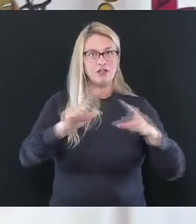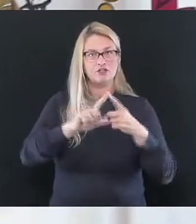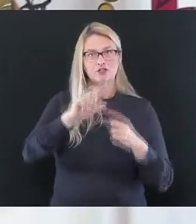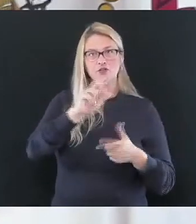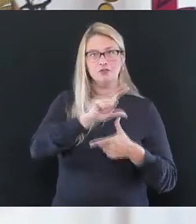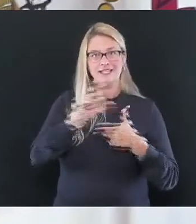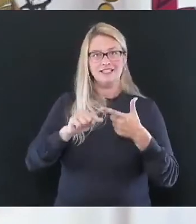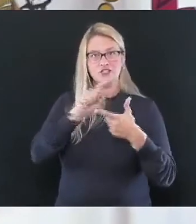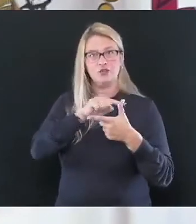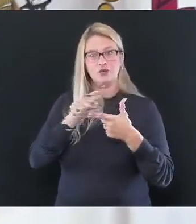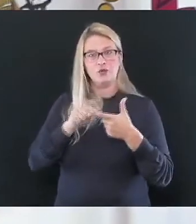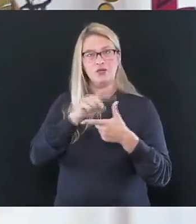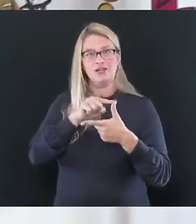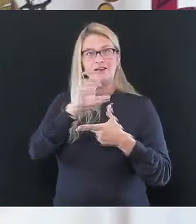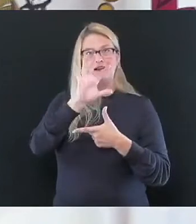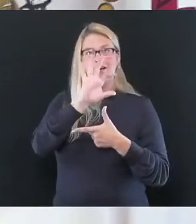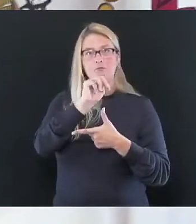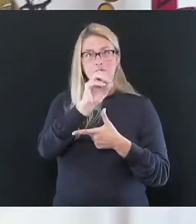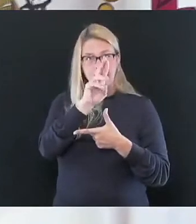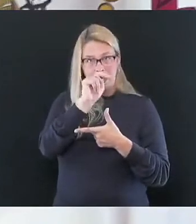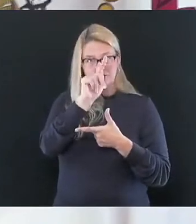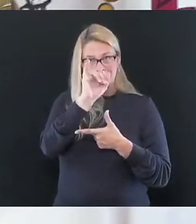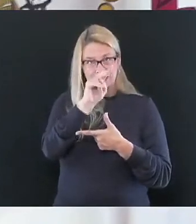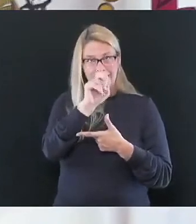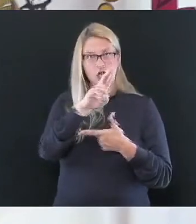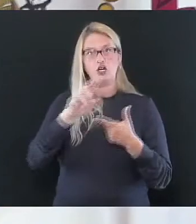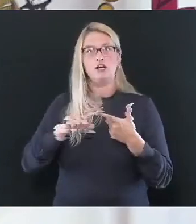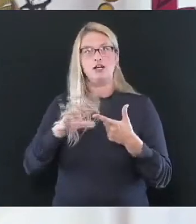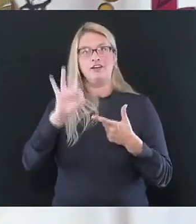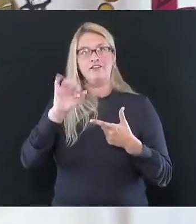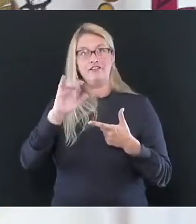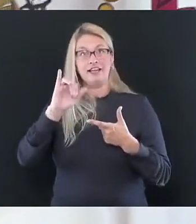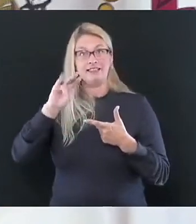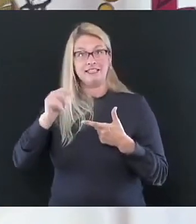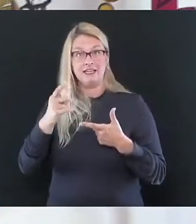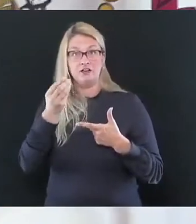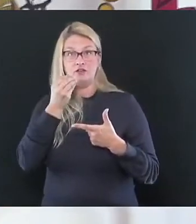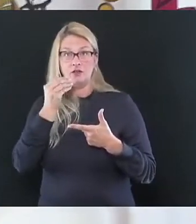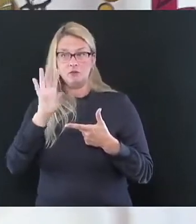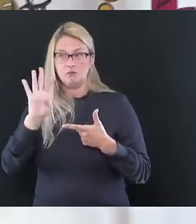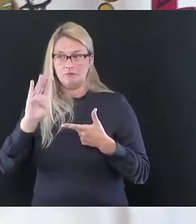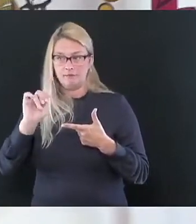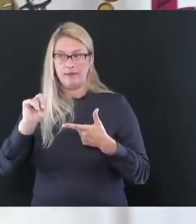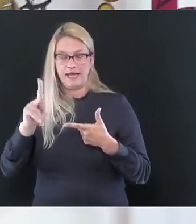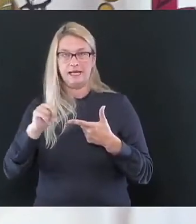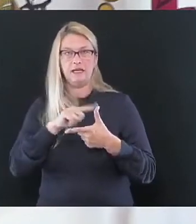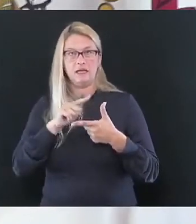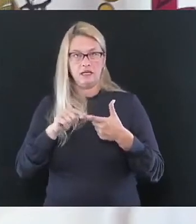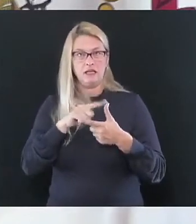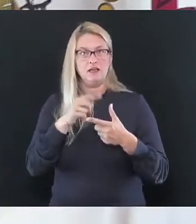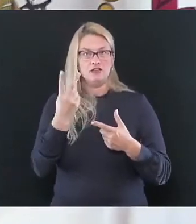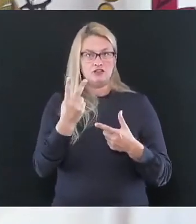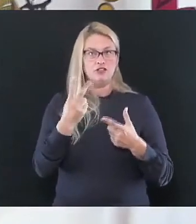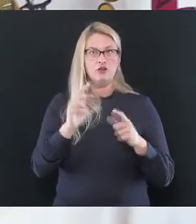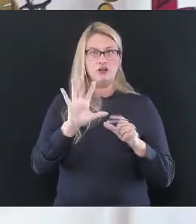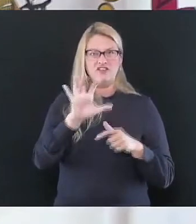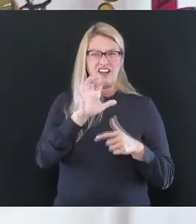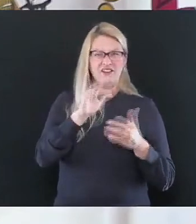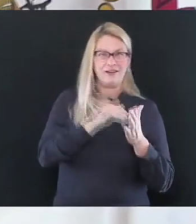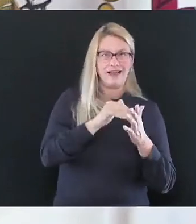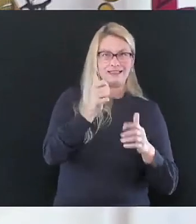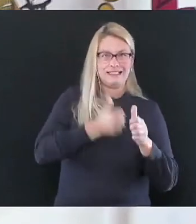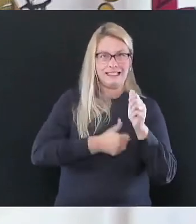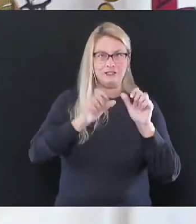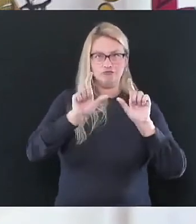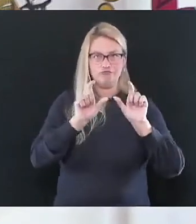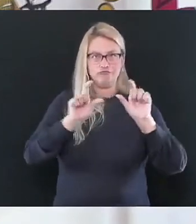the Facing Hunger Food Bank. 500 each are going to these, and this is the money that the legislature was